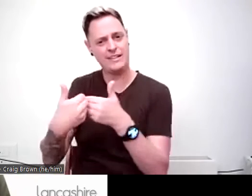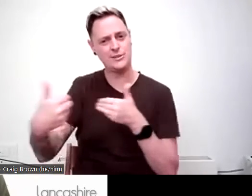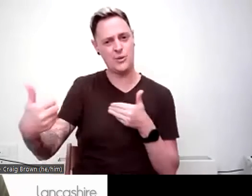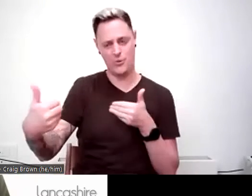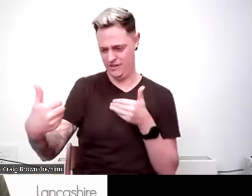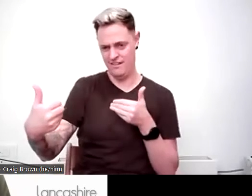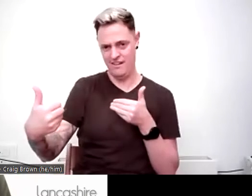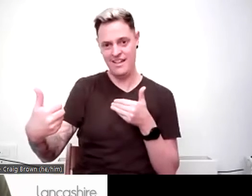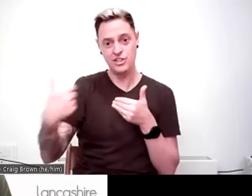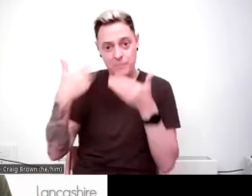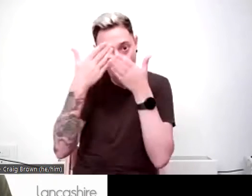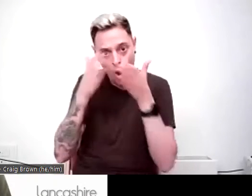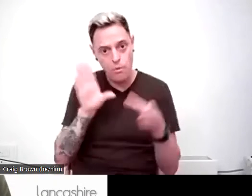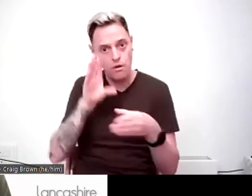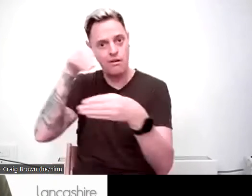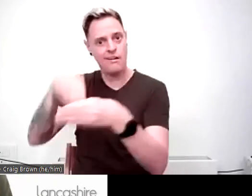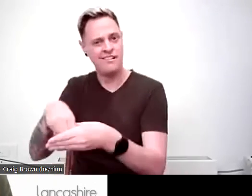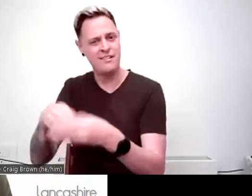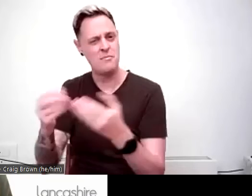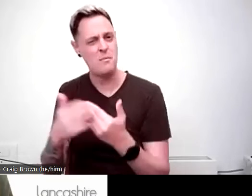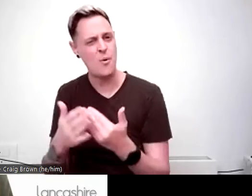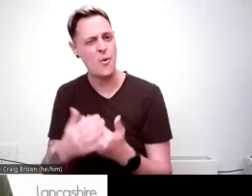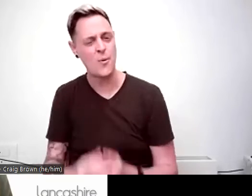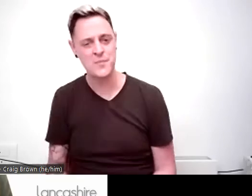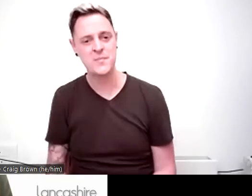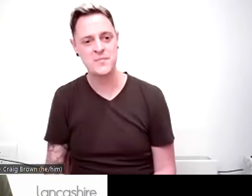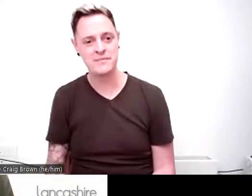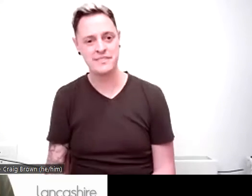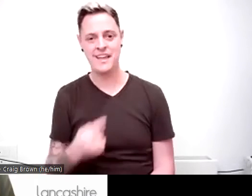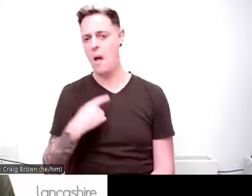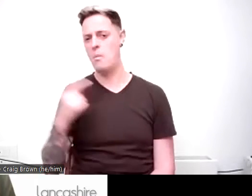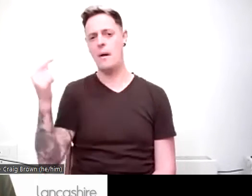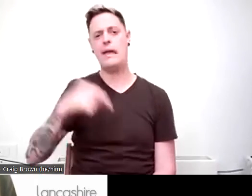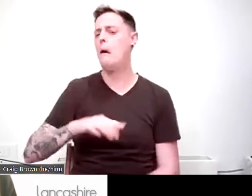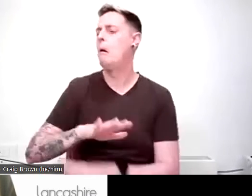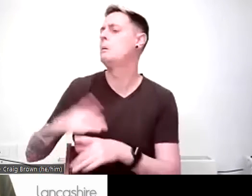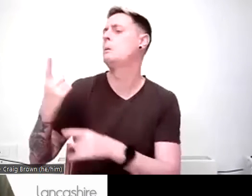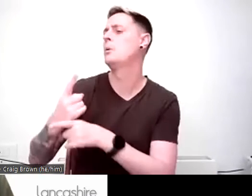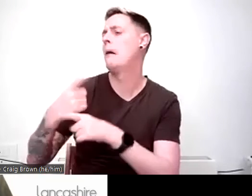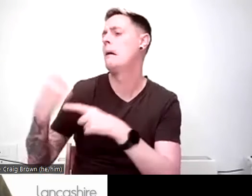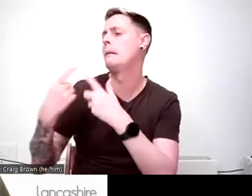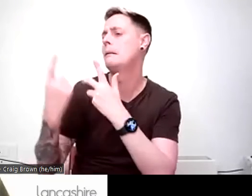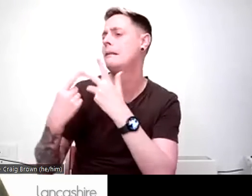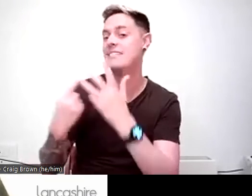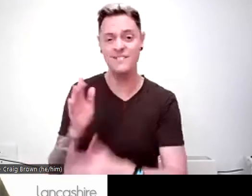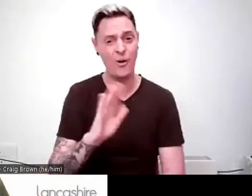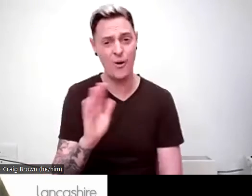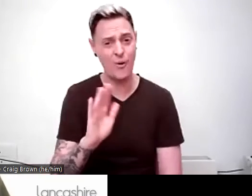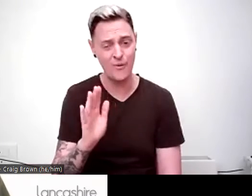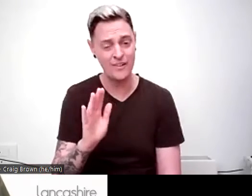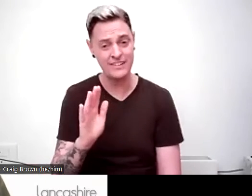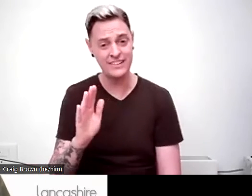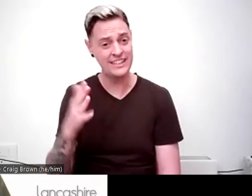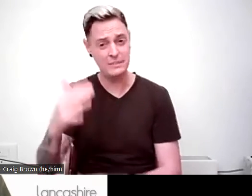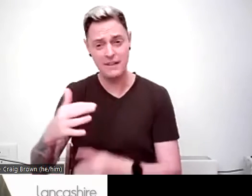and I don't want people to think that I'm coming on here and being like, we shouldn't talk about these things, because again, these are things that have been spoken about for thousands of years. I've